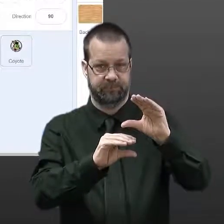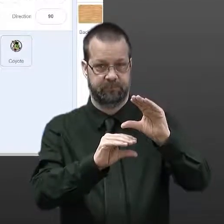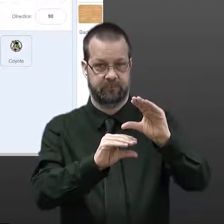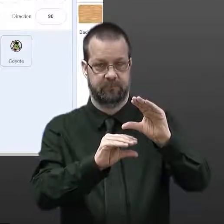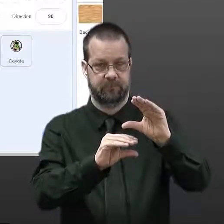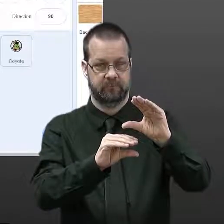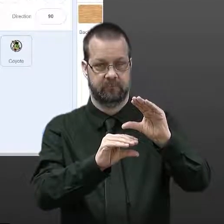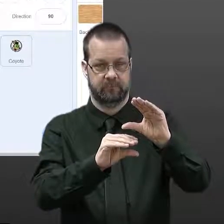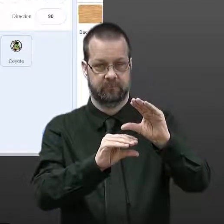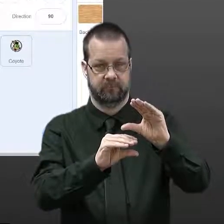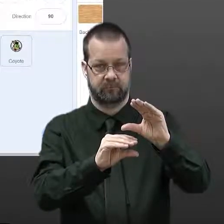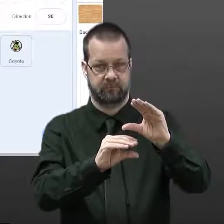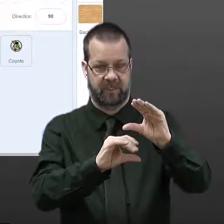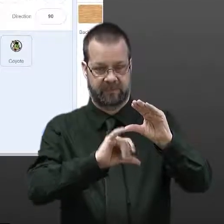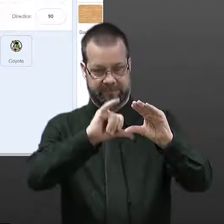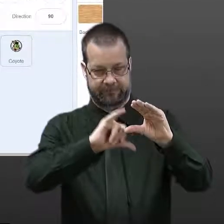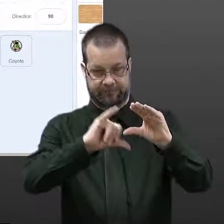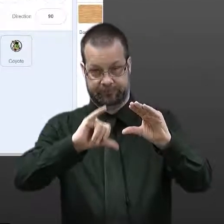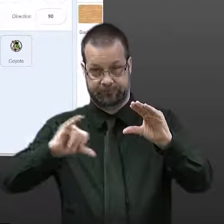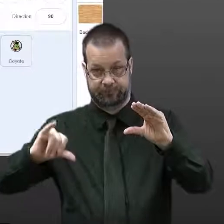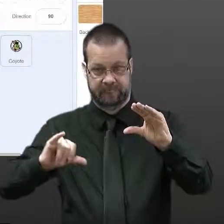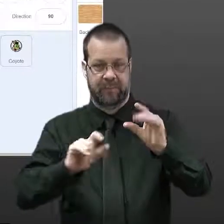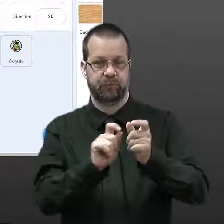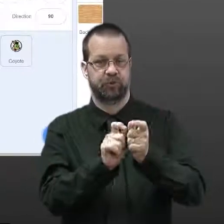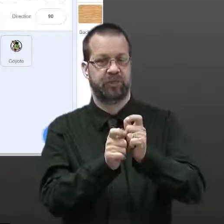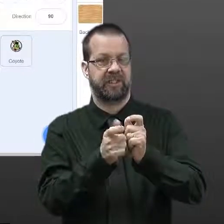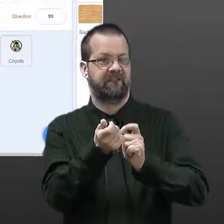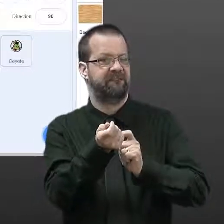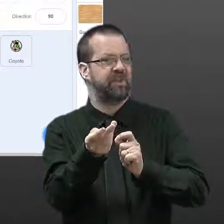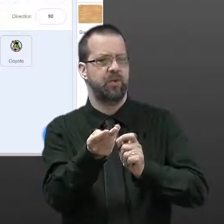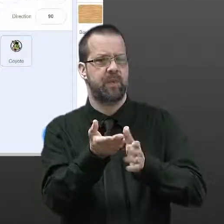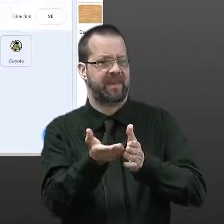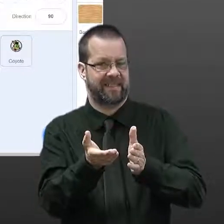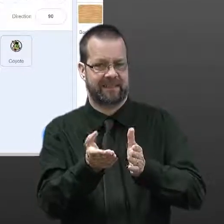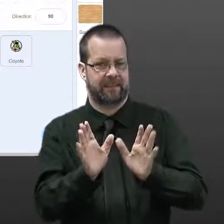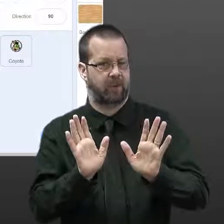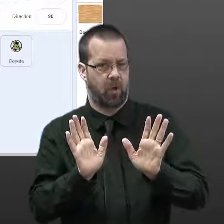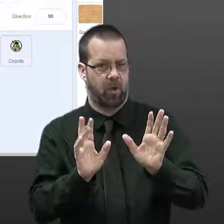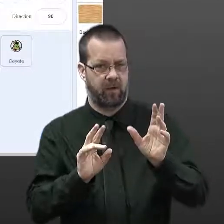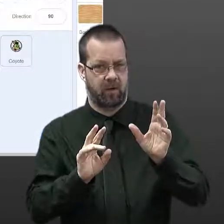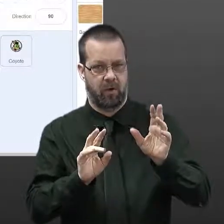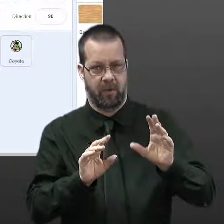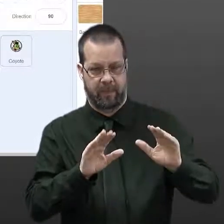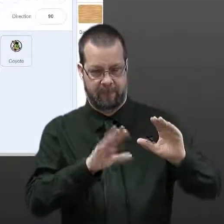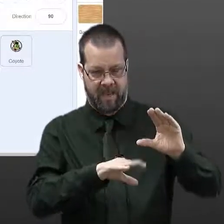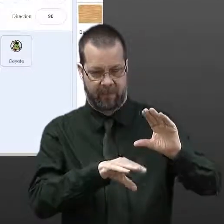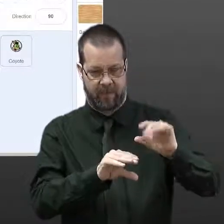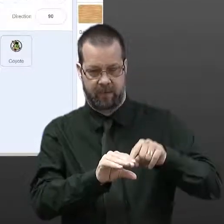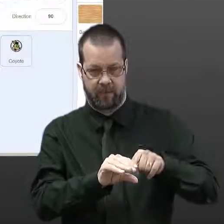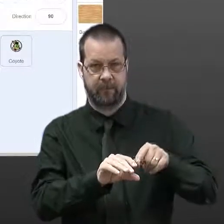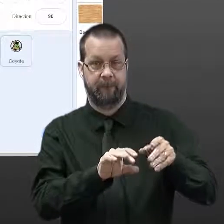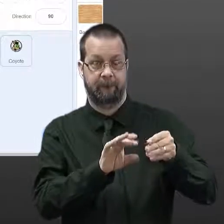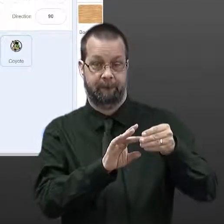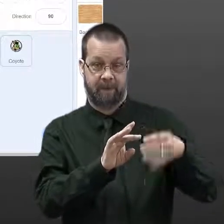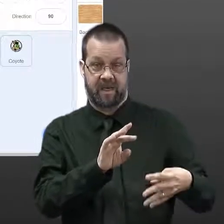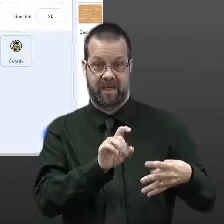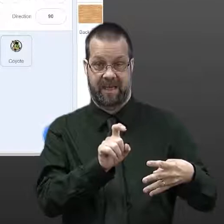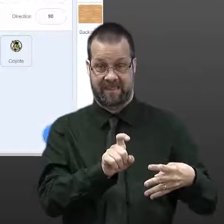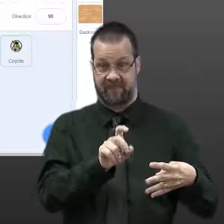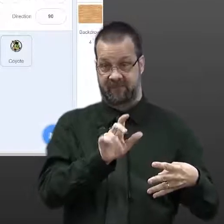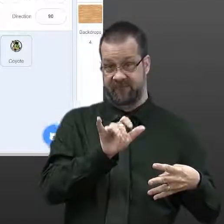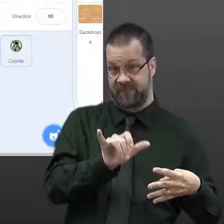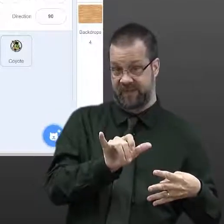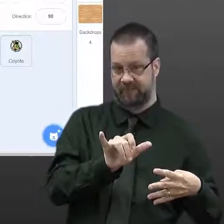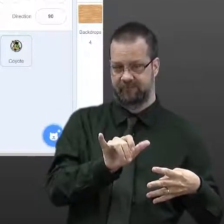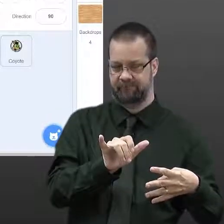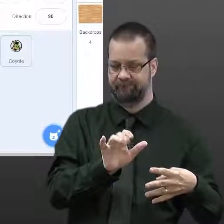again. I can just attach this whole thing underneath here. We just have to change a couple of things using the drop downs. So where